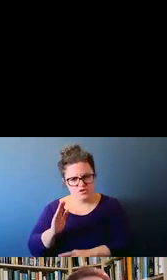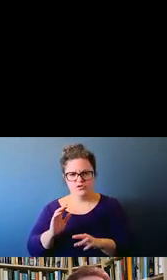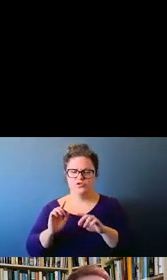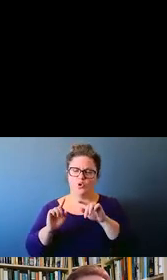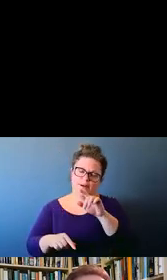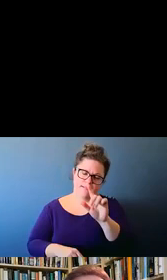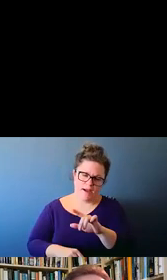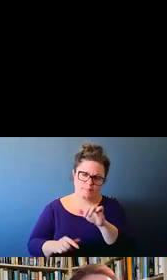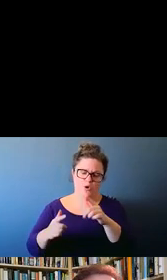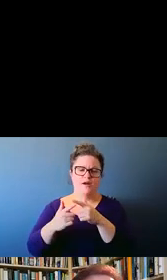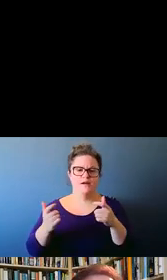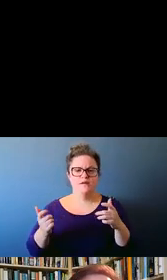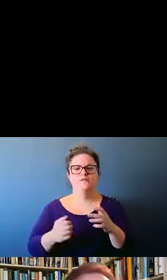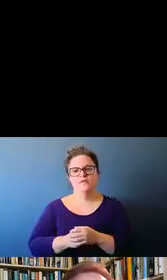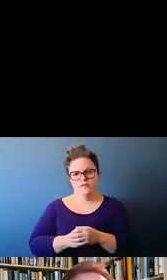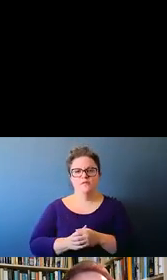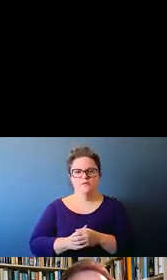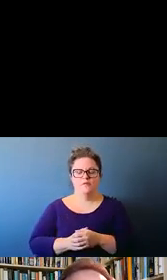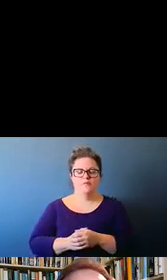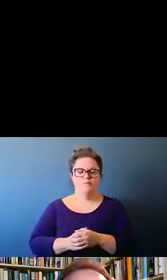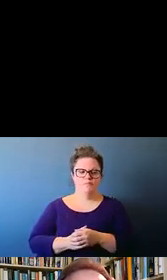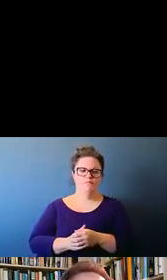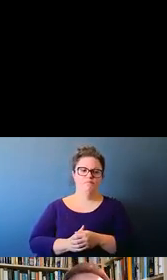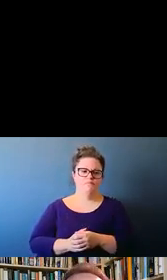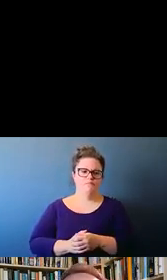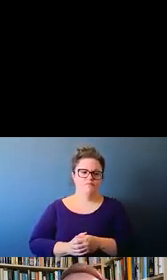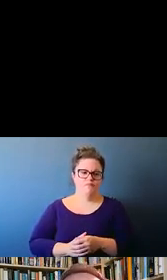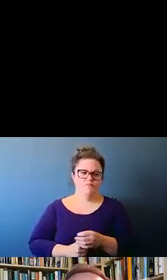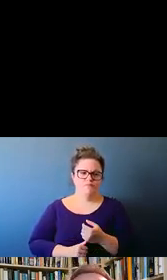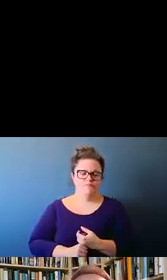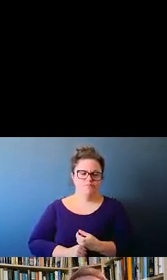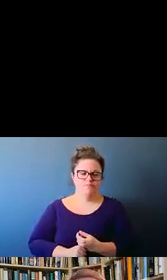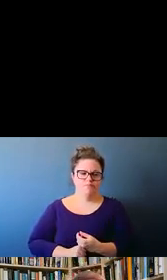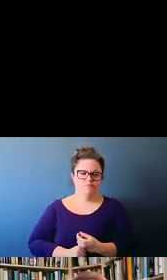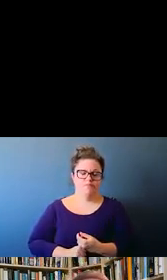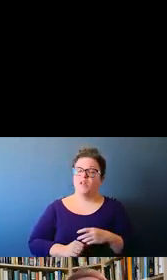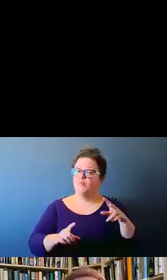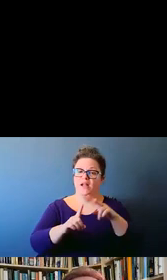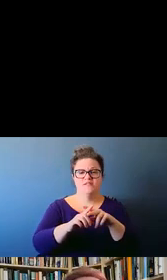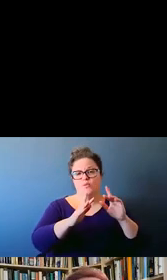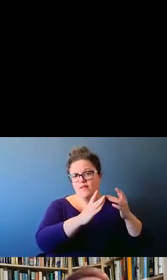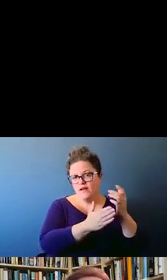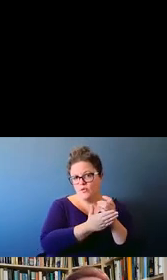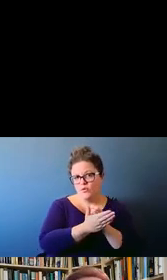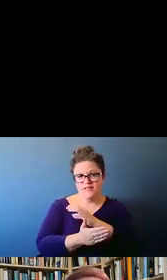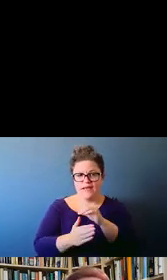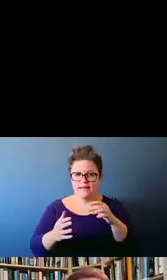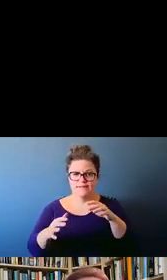that were the same before the current situation. And you'll also meet